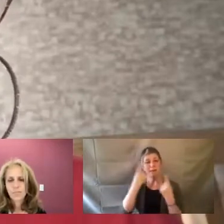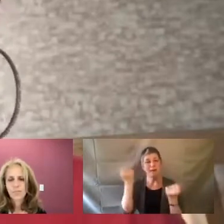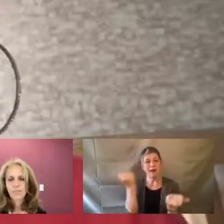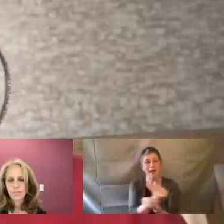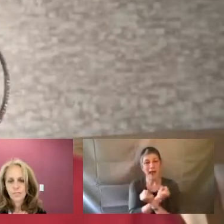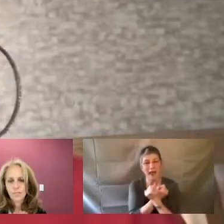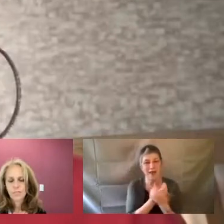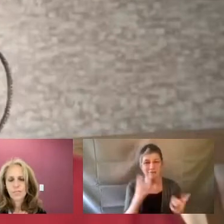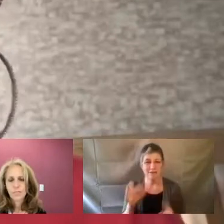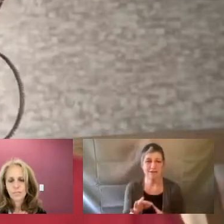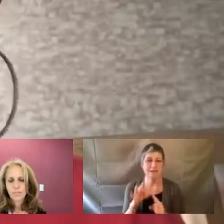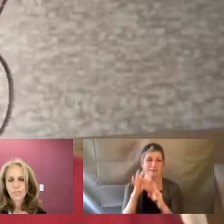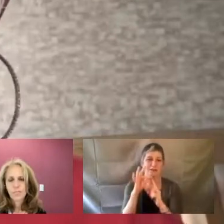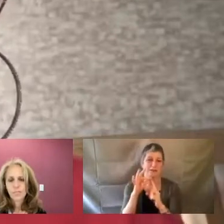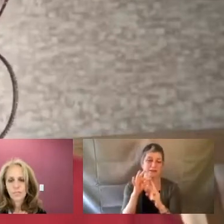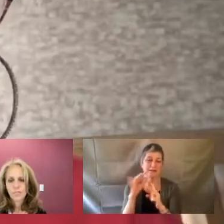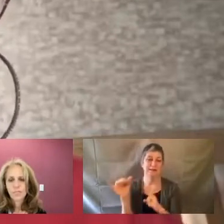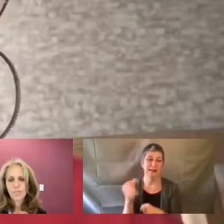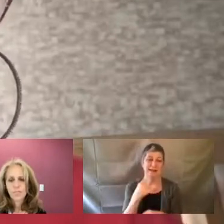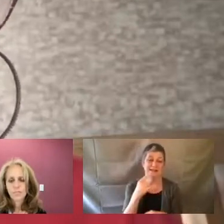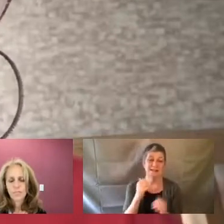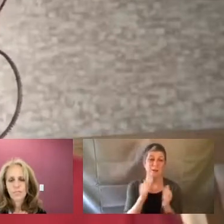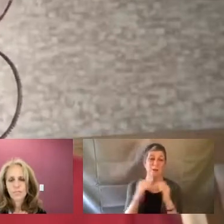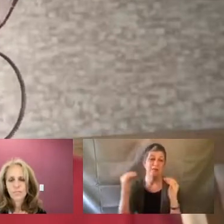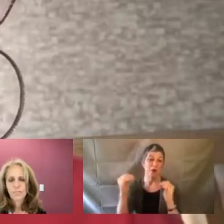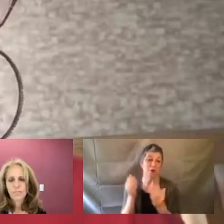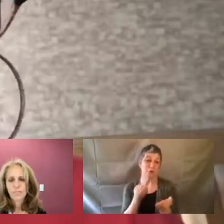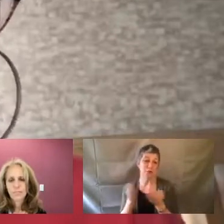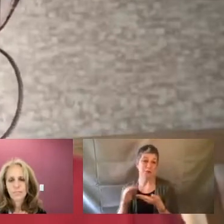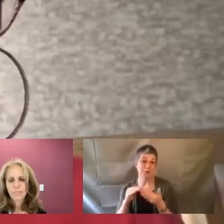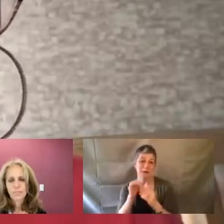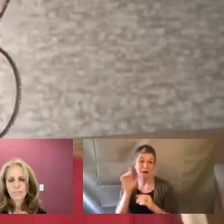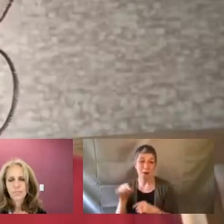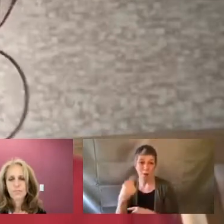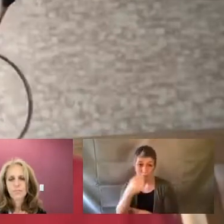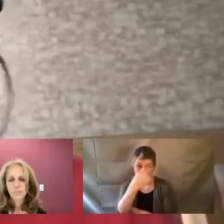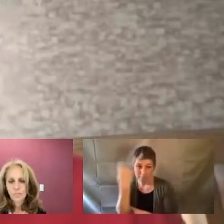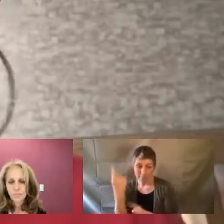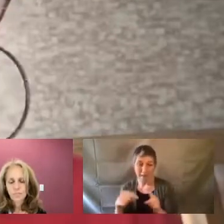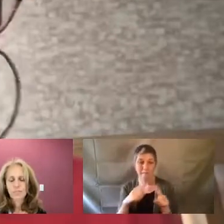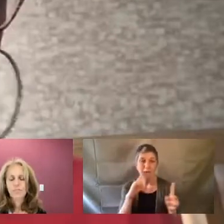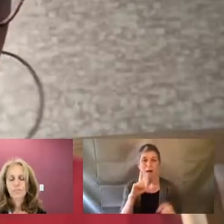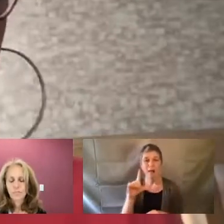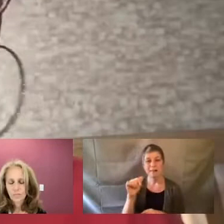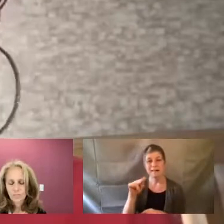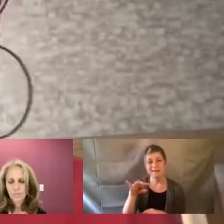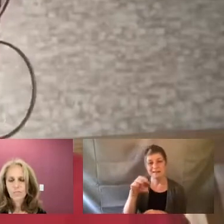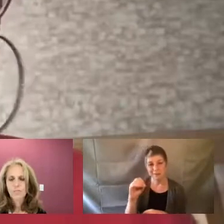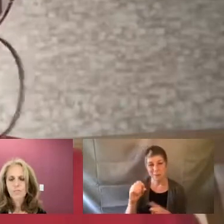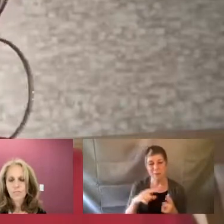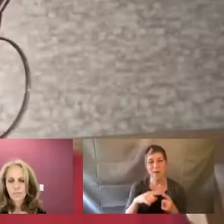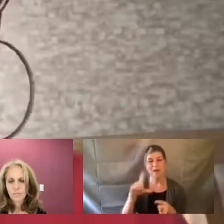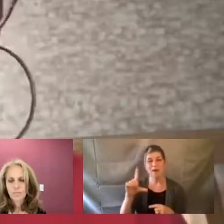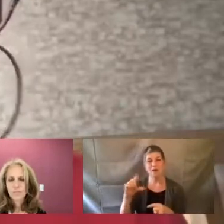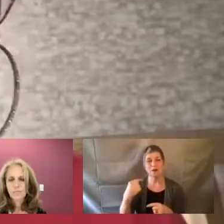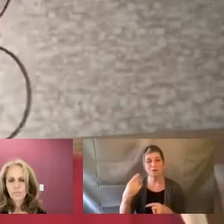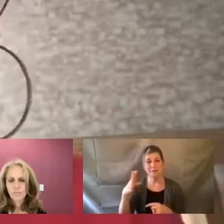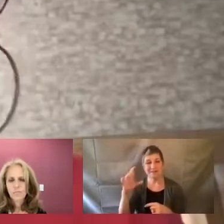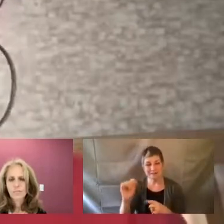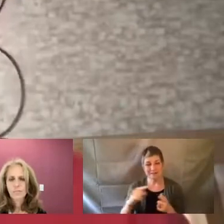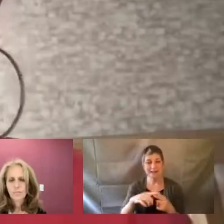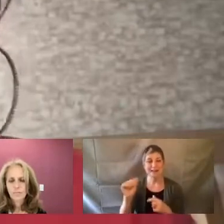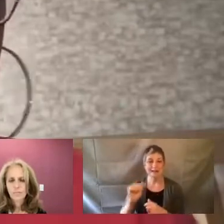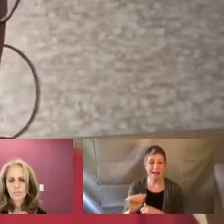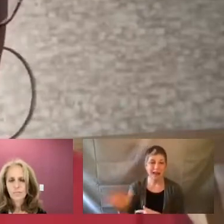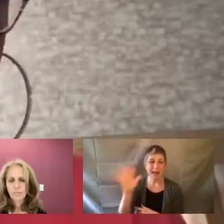consideration, especially, like I said, in underserved communities, not only in Black communities, but Latino communities and LGBT and Asian